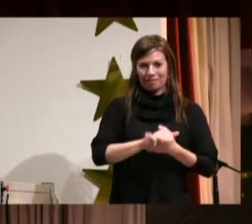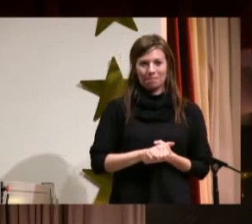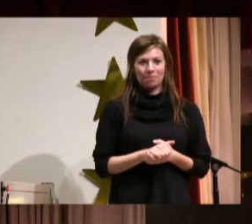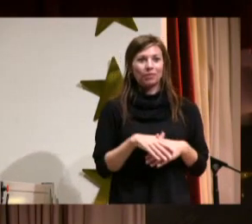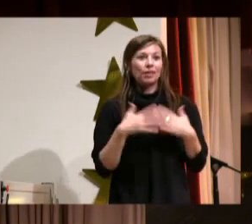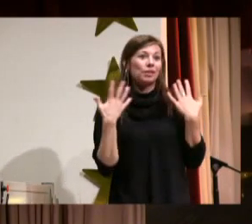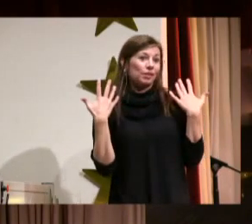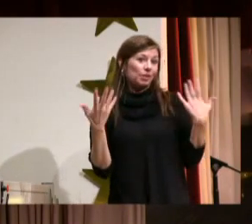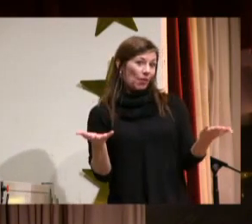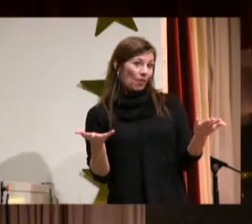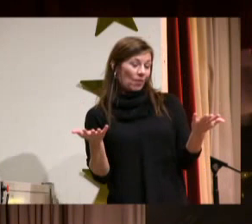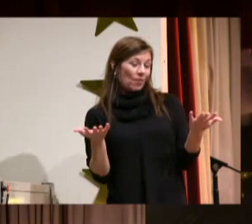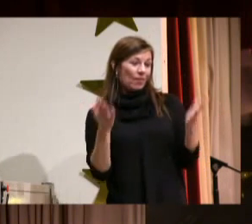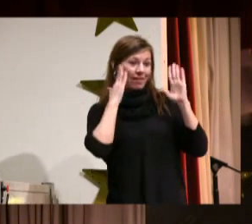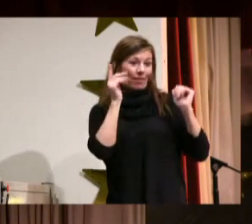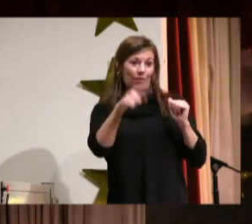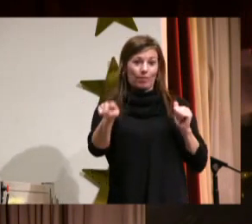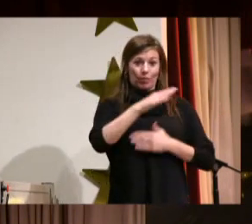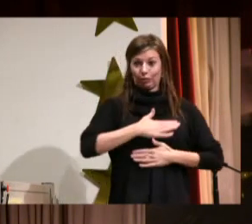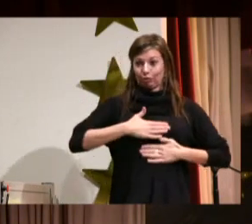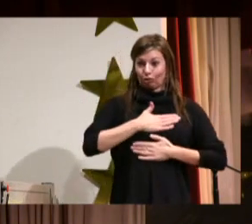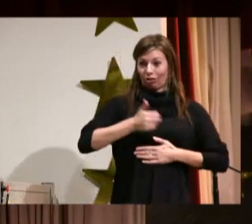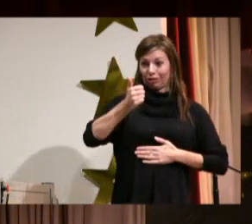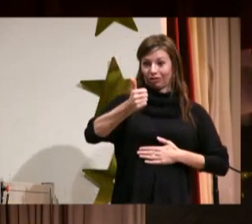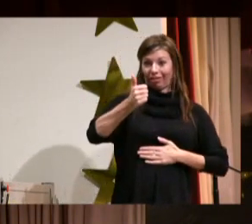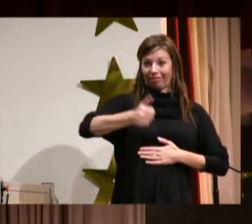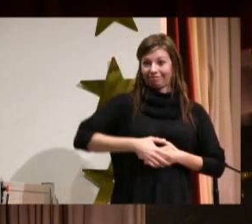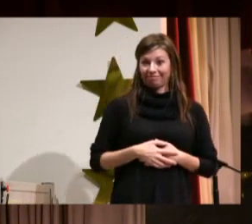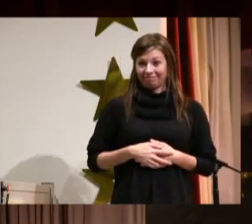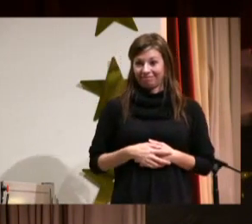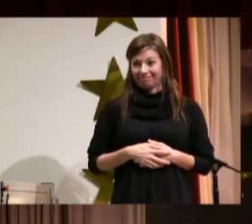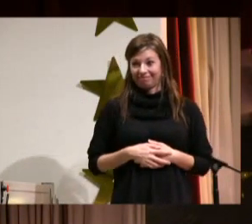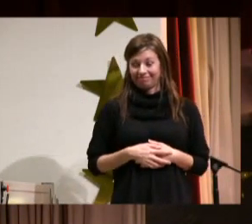so I hope you enjoy yourself.